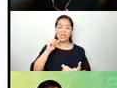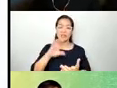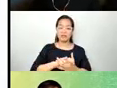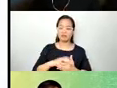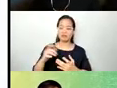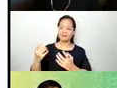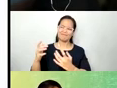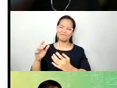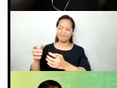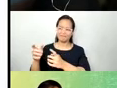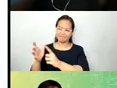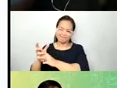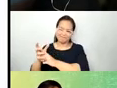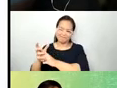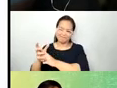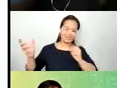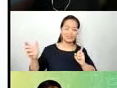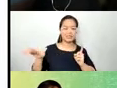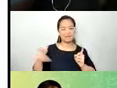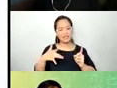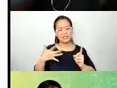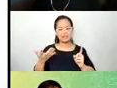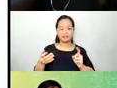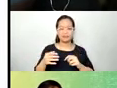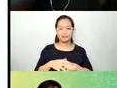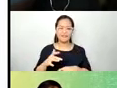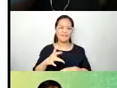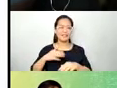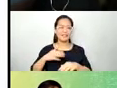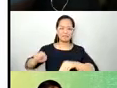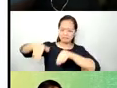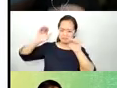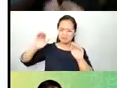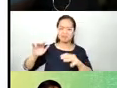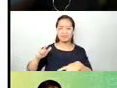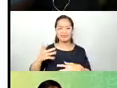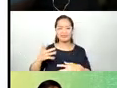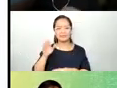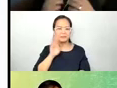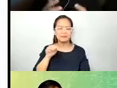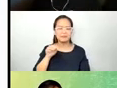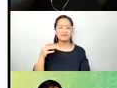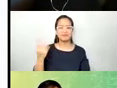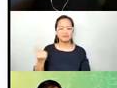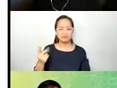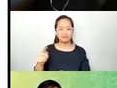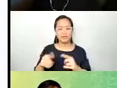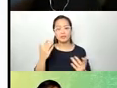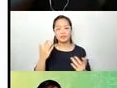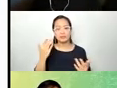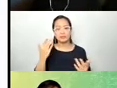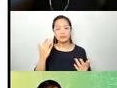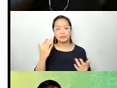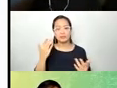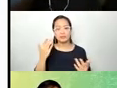They were like siblings. It took a little time and understanding for us to recognize that maybe it was sadness that triggered the action,